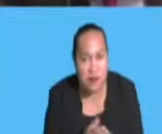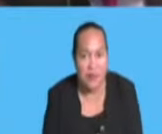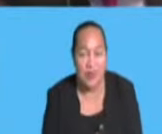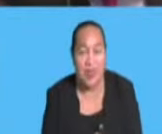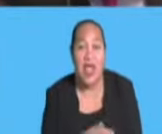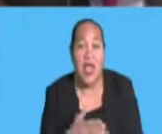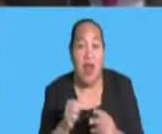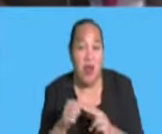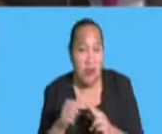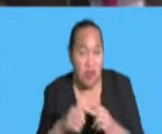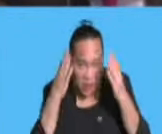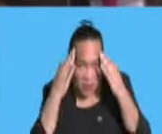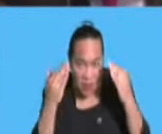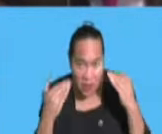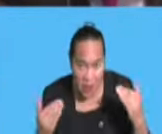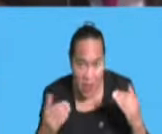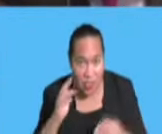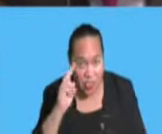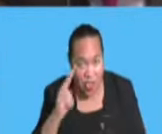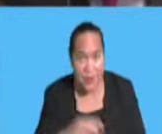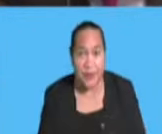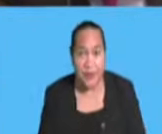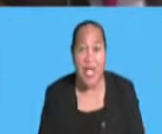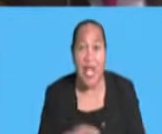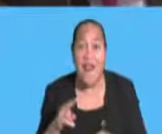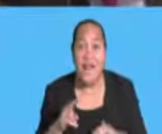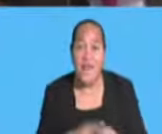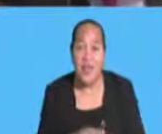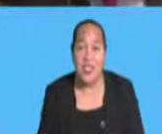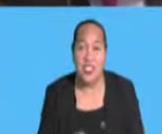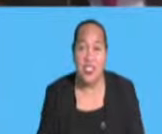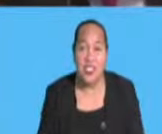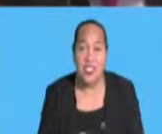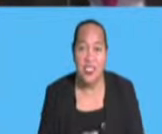related note, Mr. Speaker said the Fiji